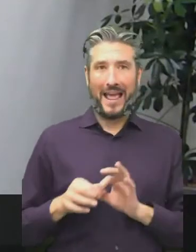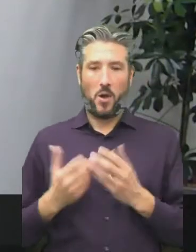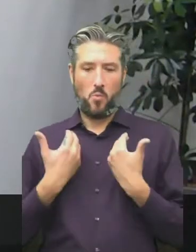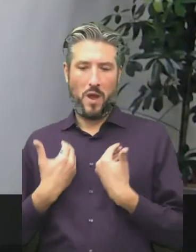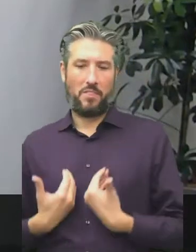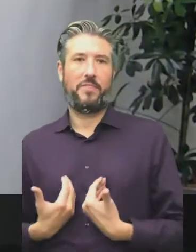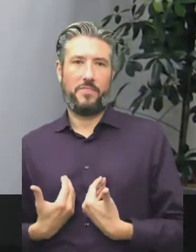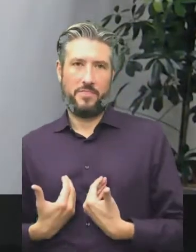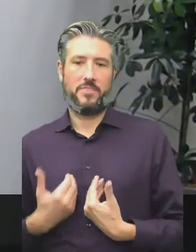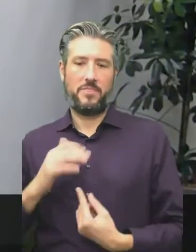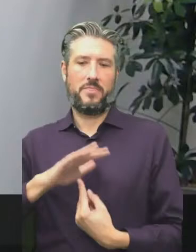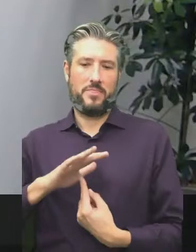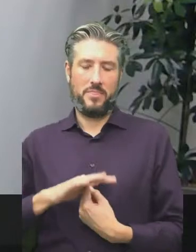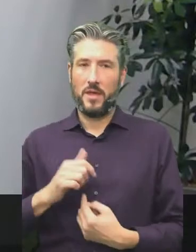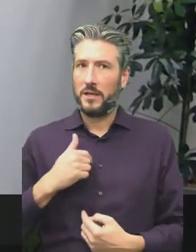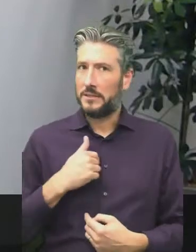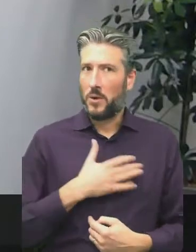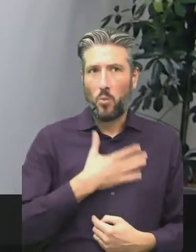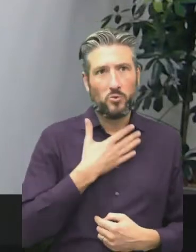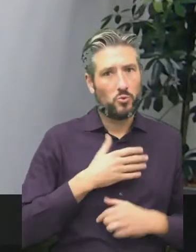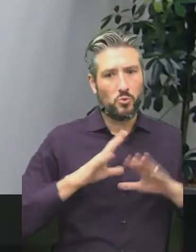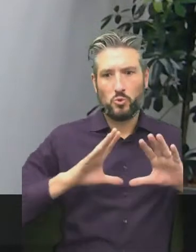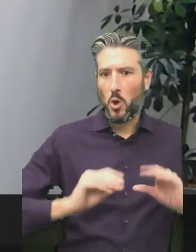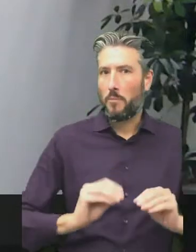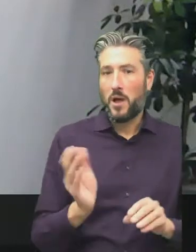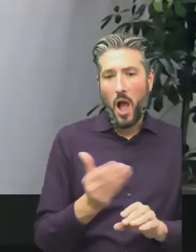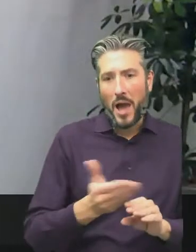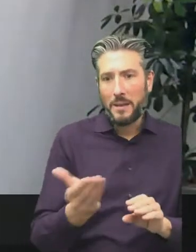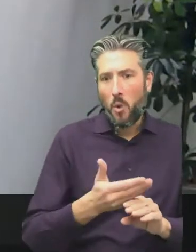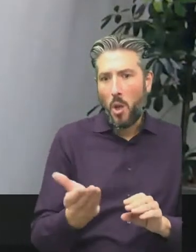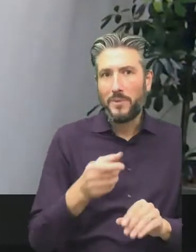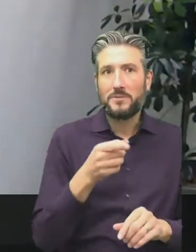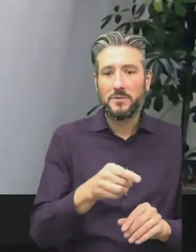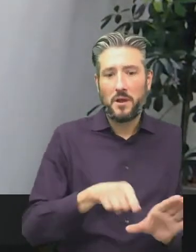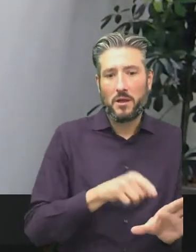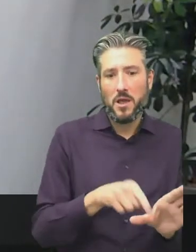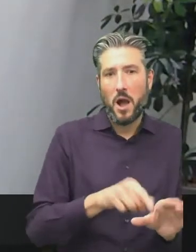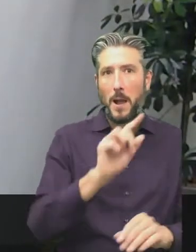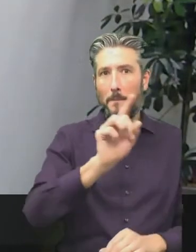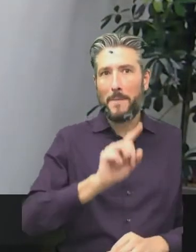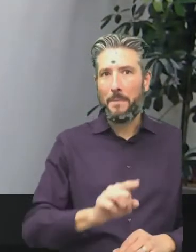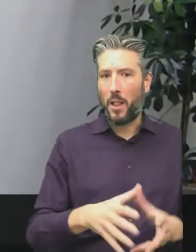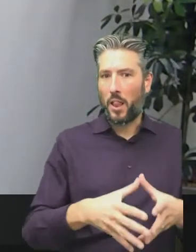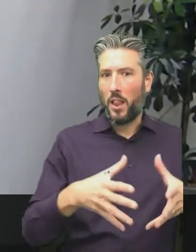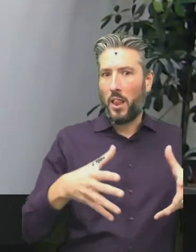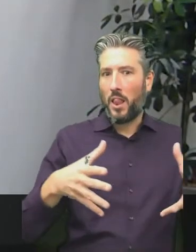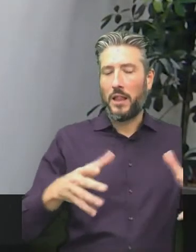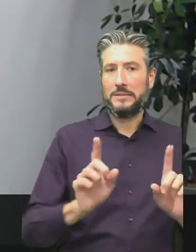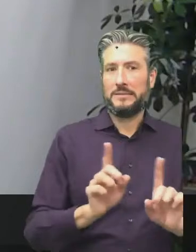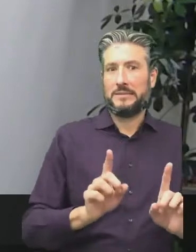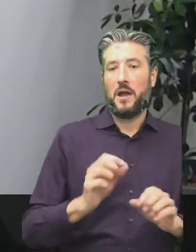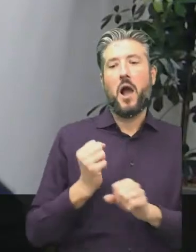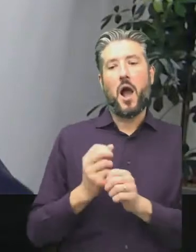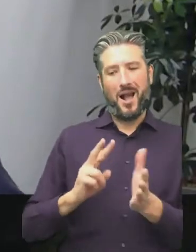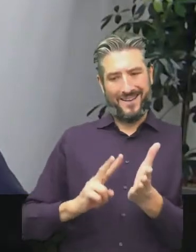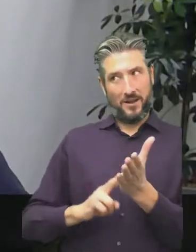unemployment for young people at a time when the government's been slow to respond to the economic consequences as well. Thank you very much,